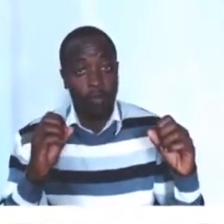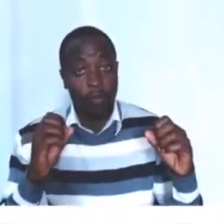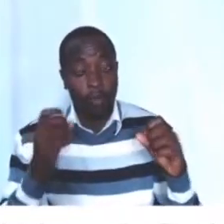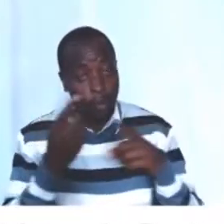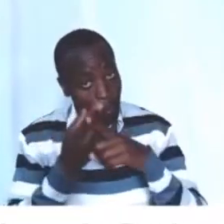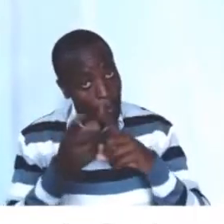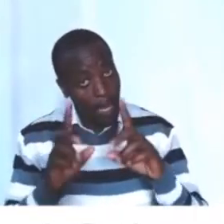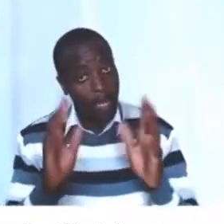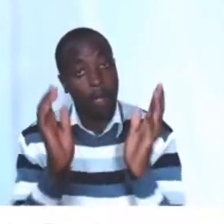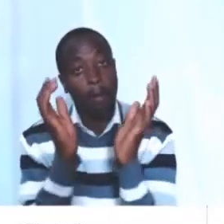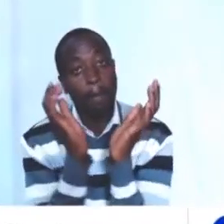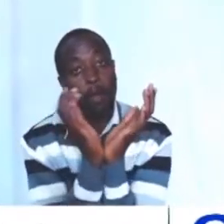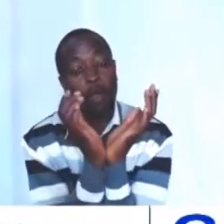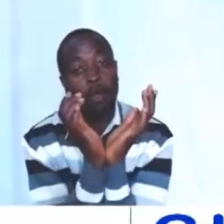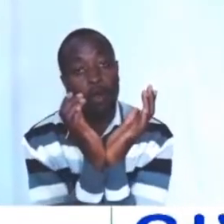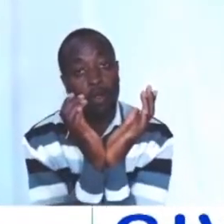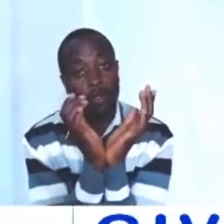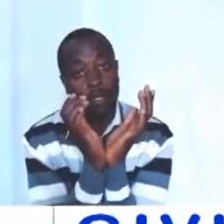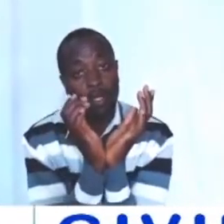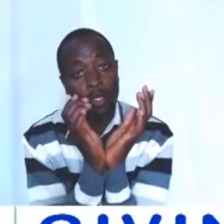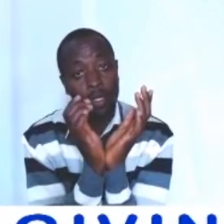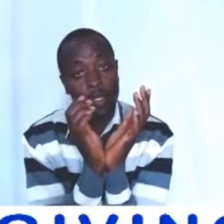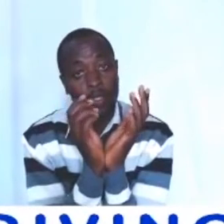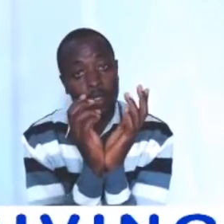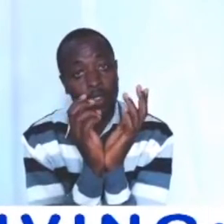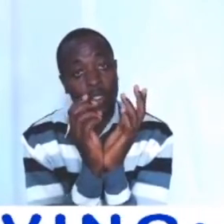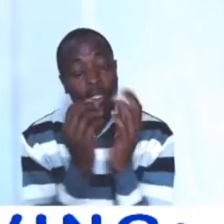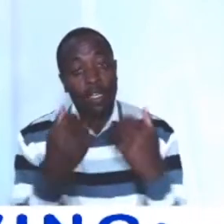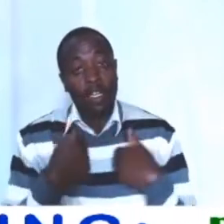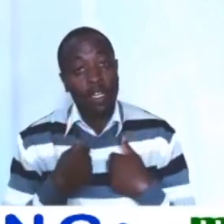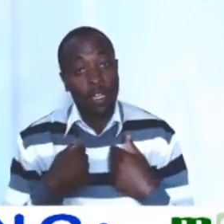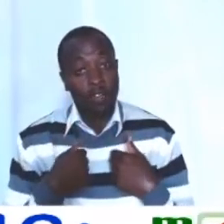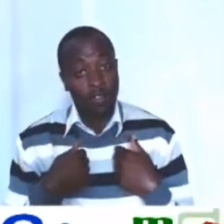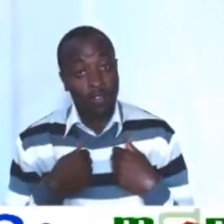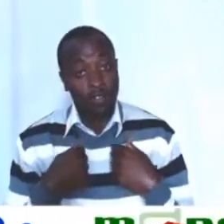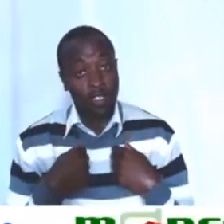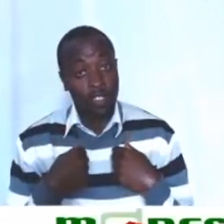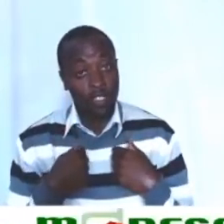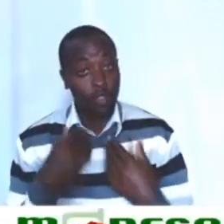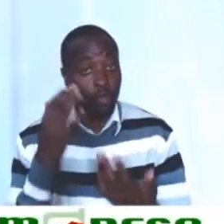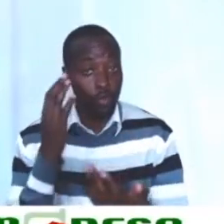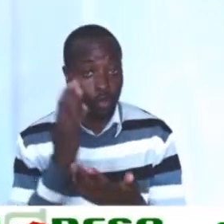But Paul puts it very plainly and says